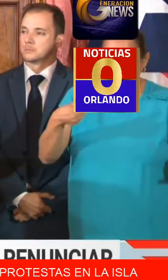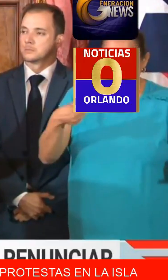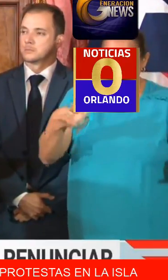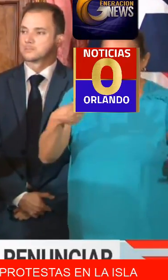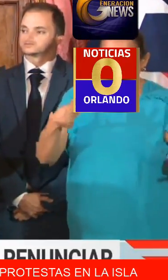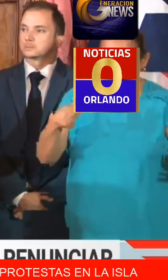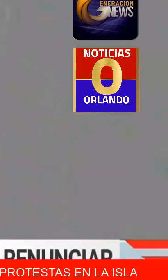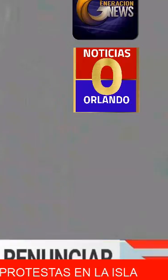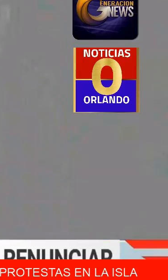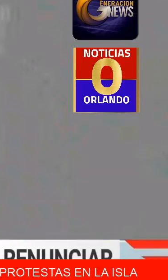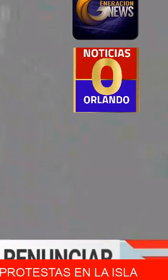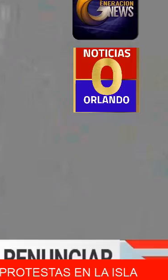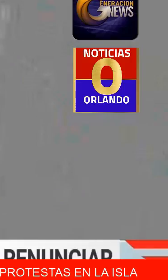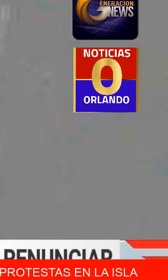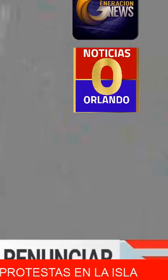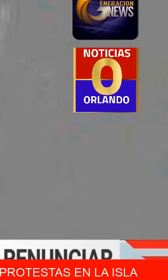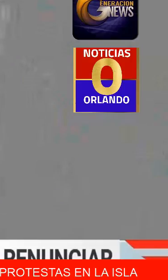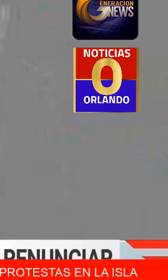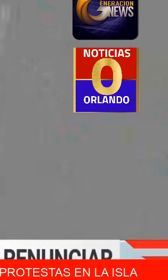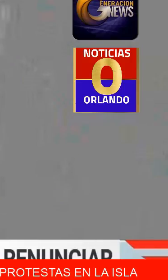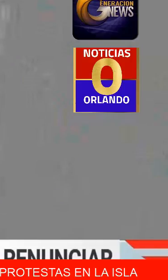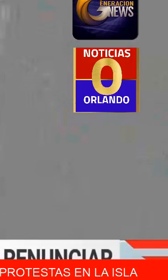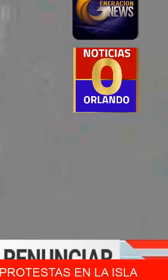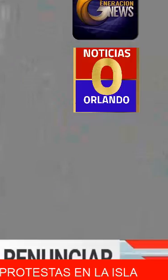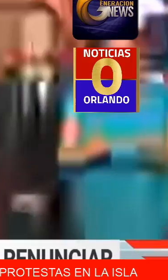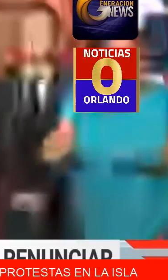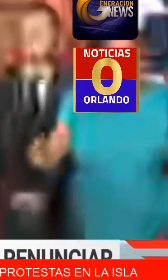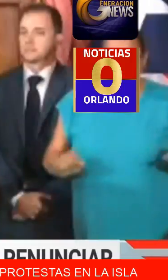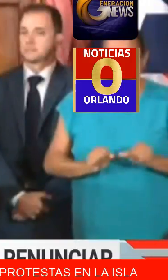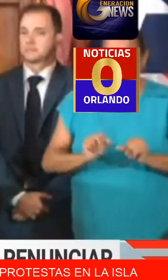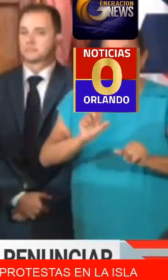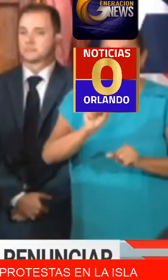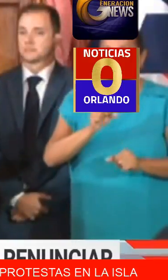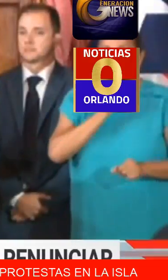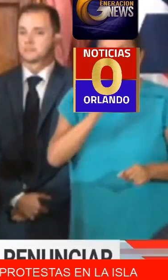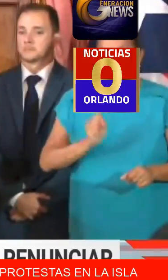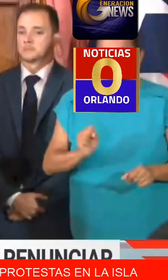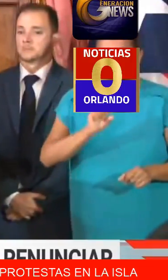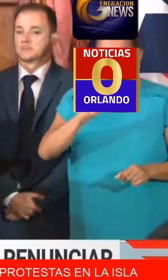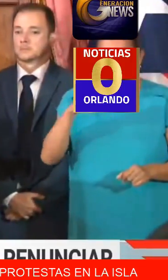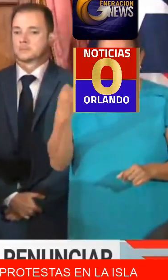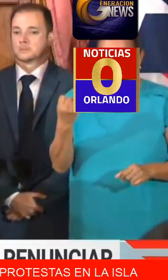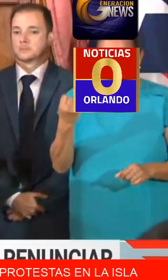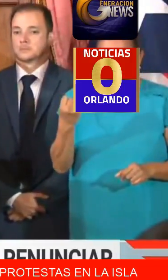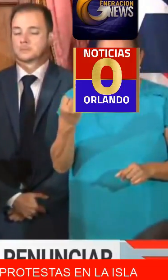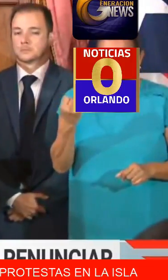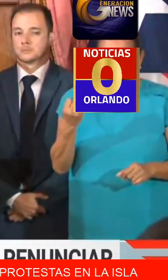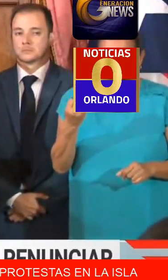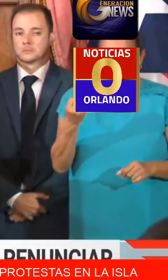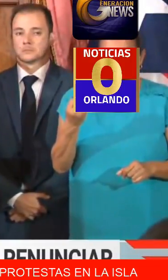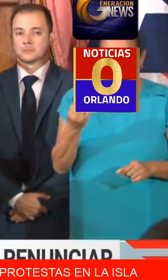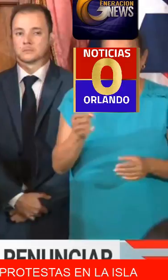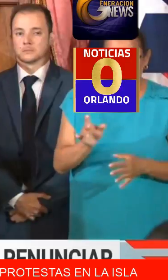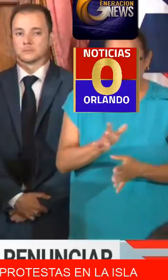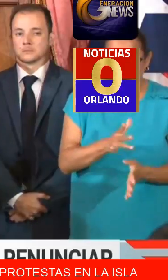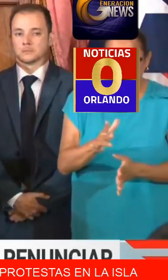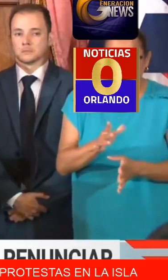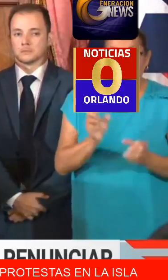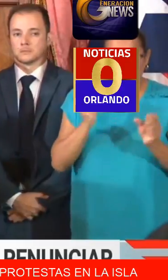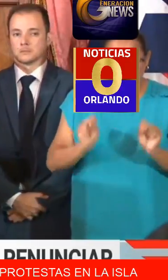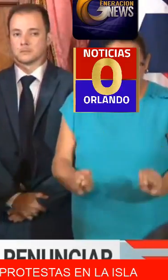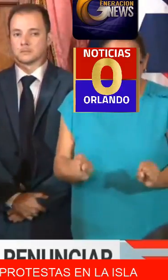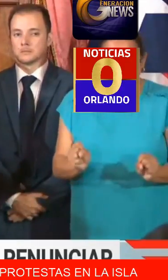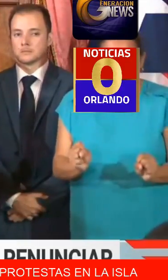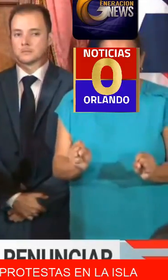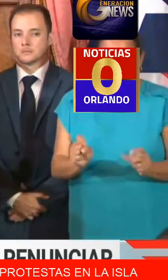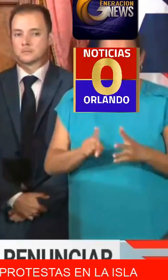Other actions that are not necessarily premeditated are taking the cobblestones that were on the streets, throwing them